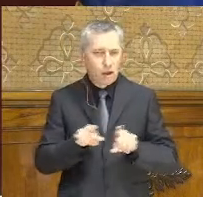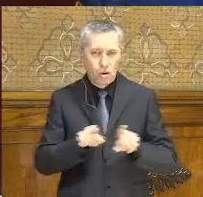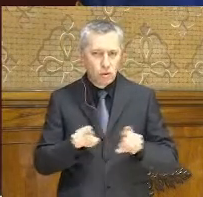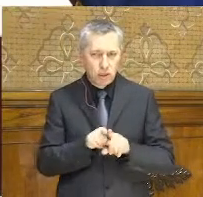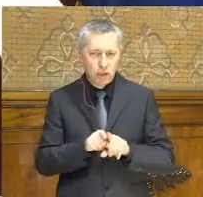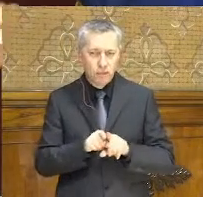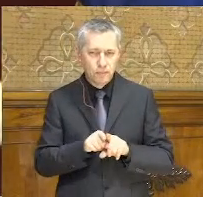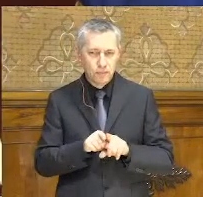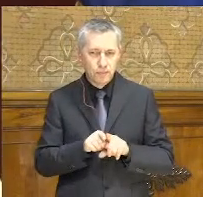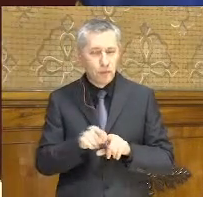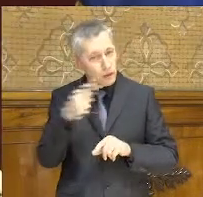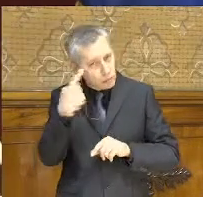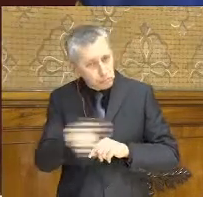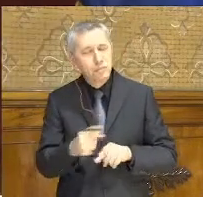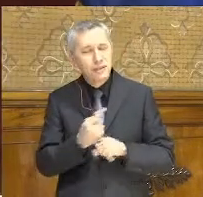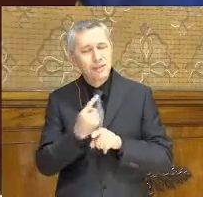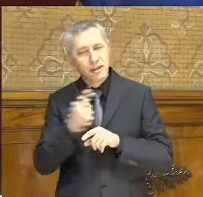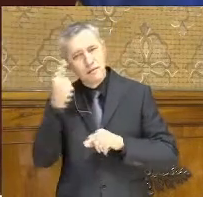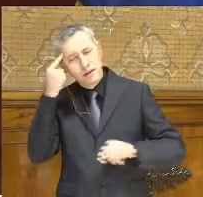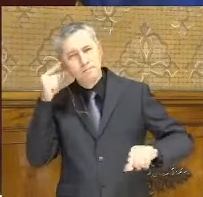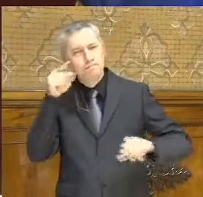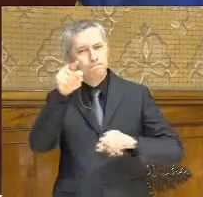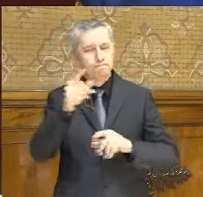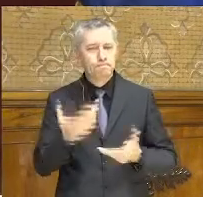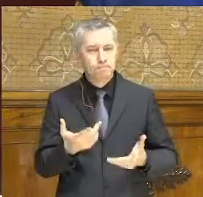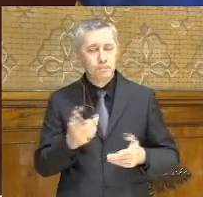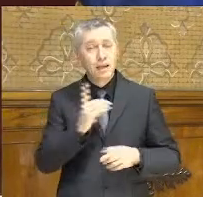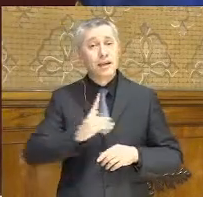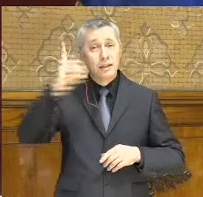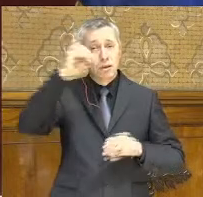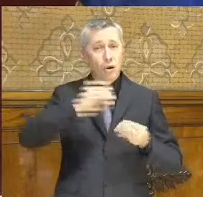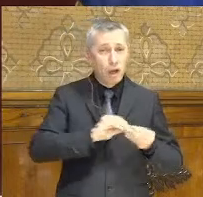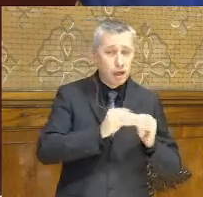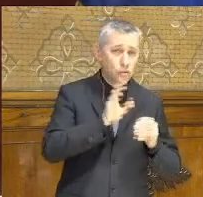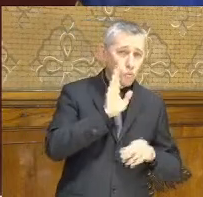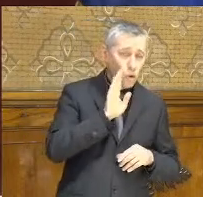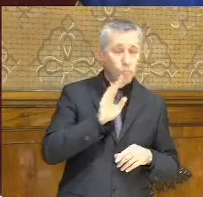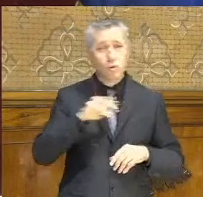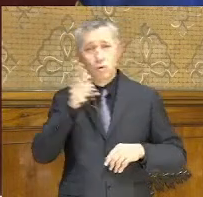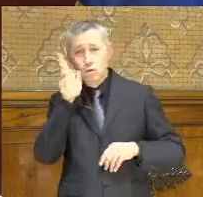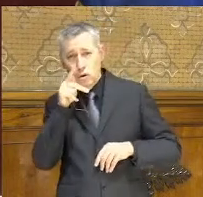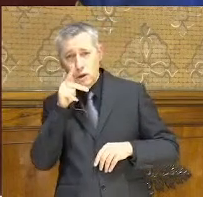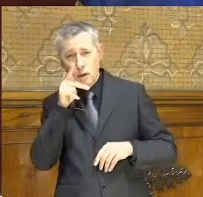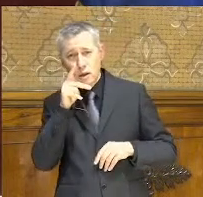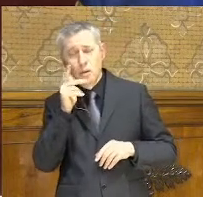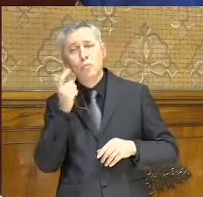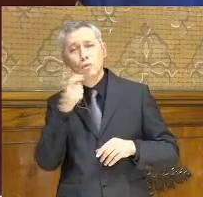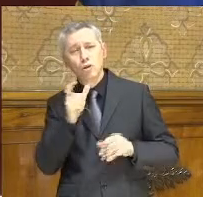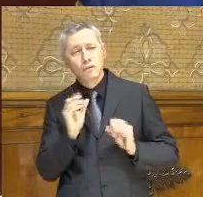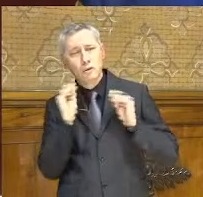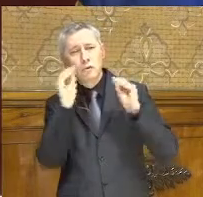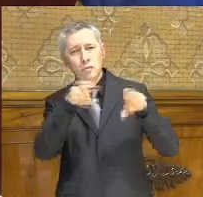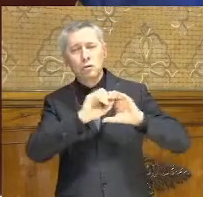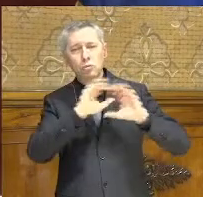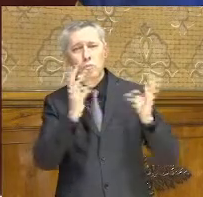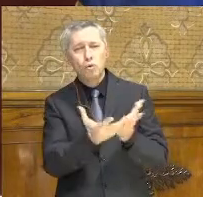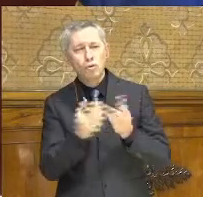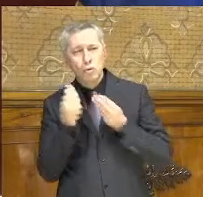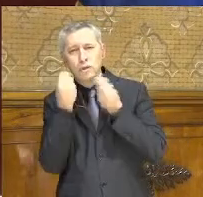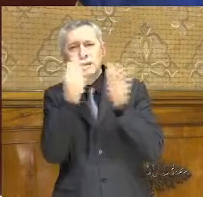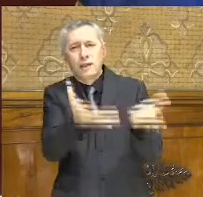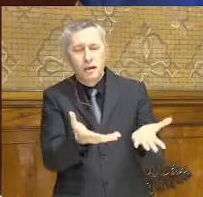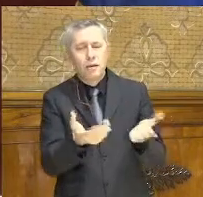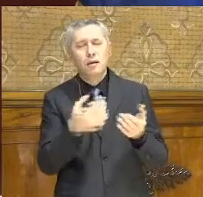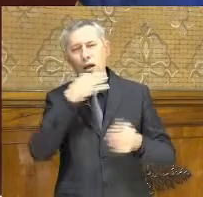is one and the same. God created men and women in order to introduce into